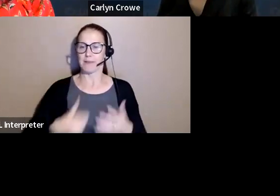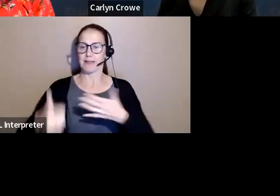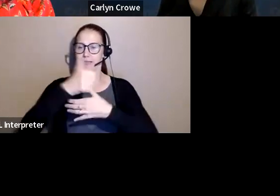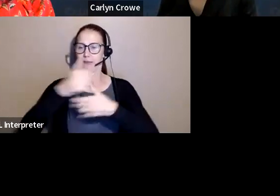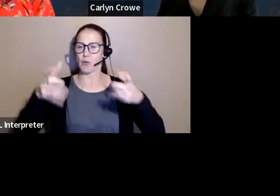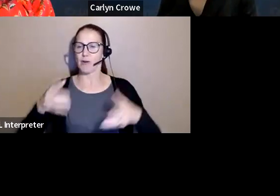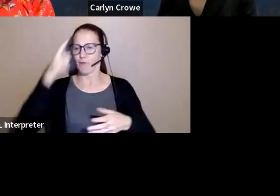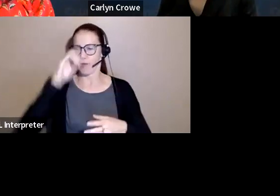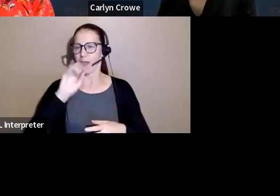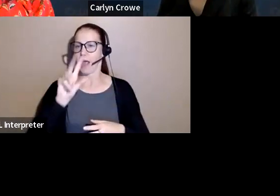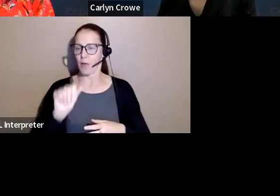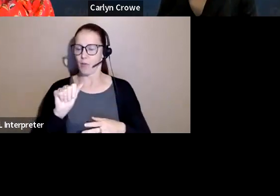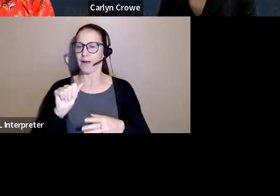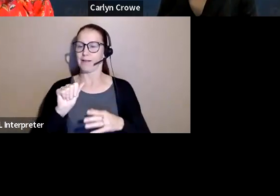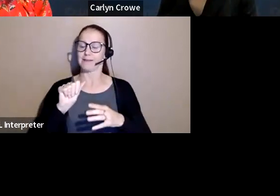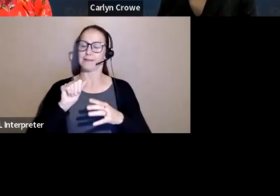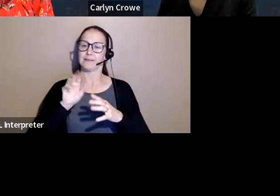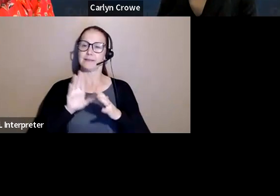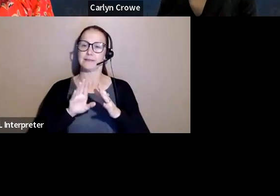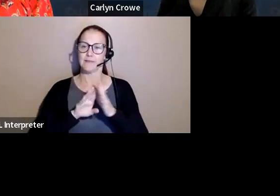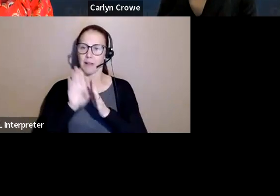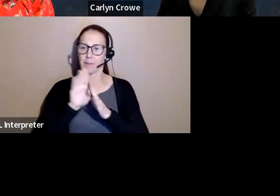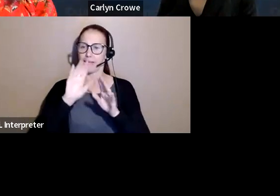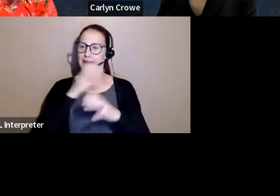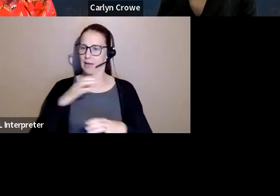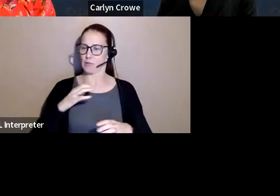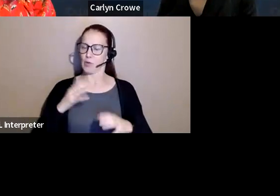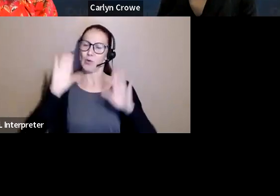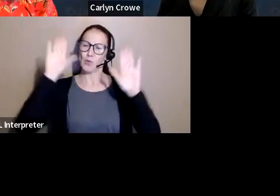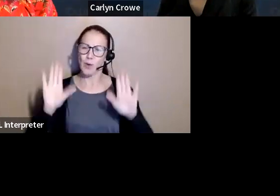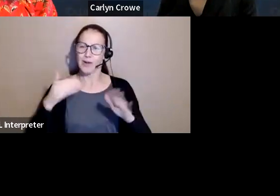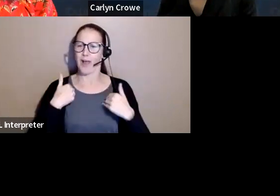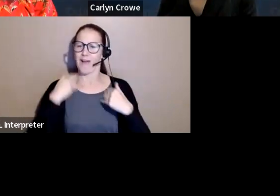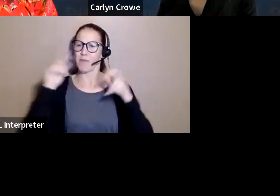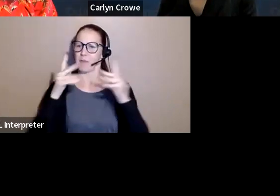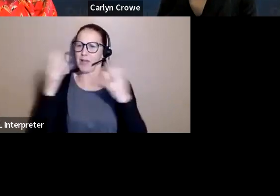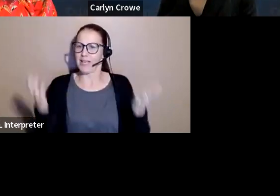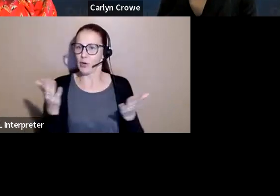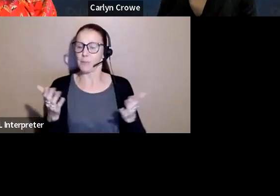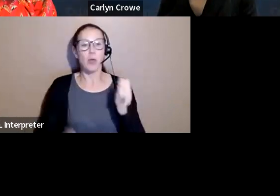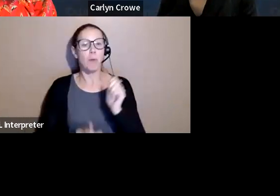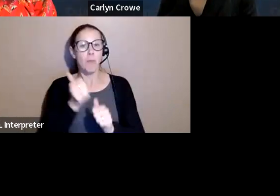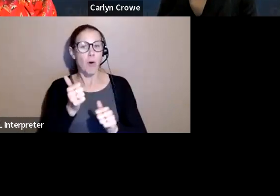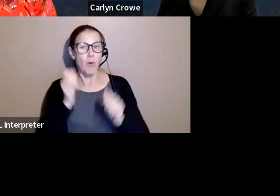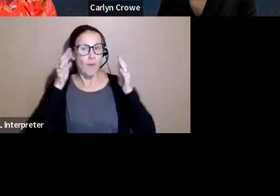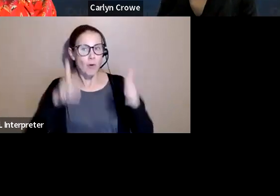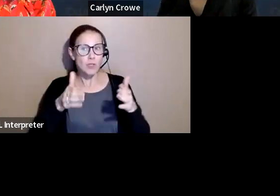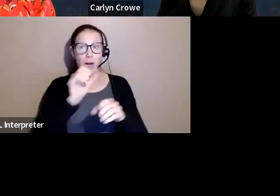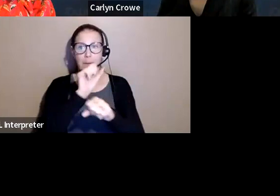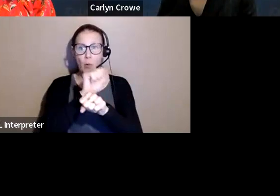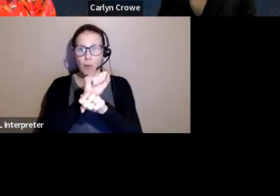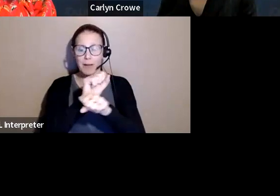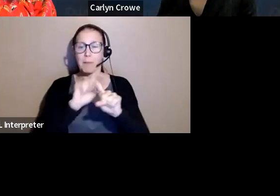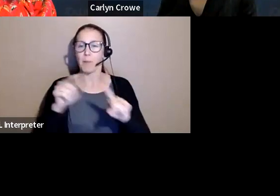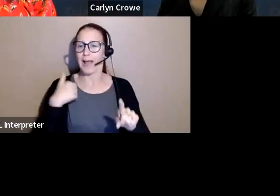Disabilities Council. We're glad to have a great group of people here today. We are going to focus most of our day on employment, but we do